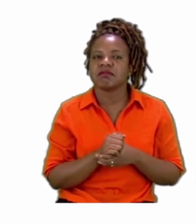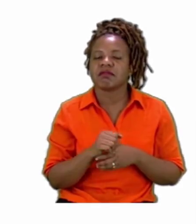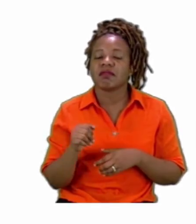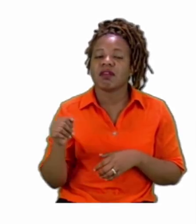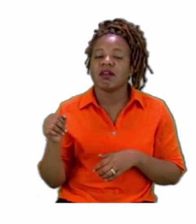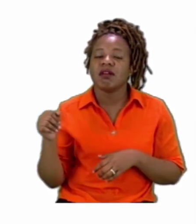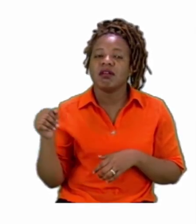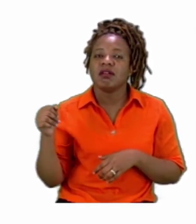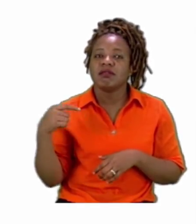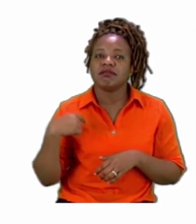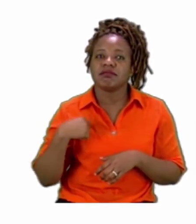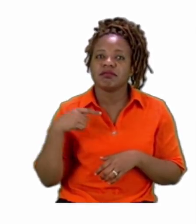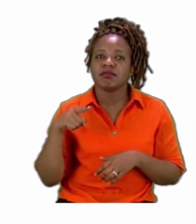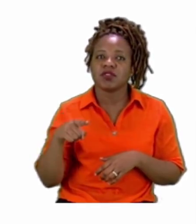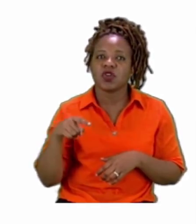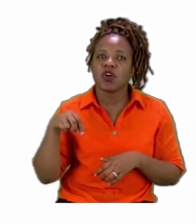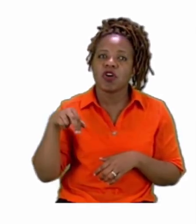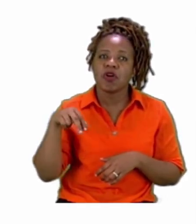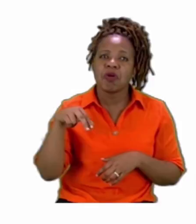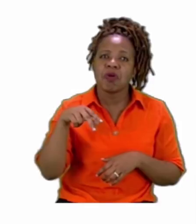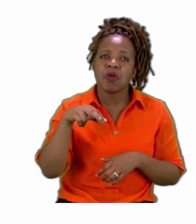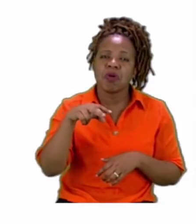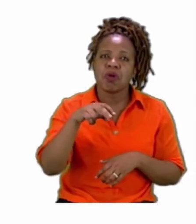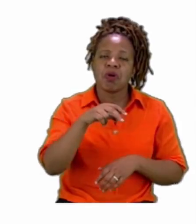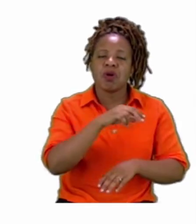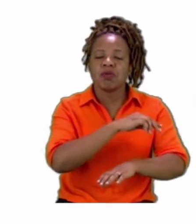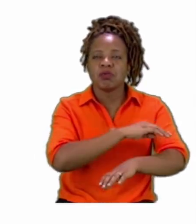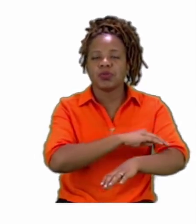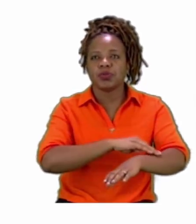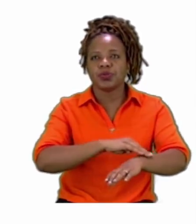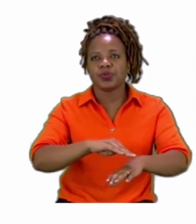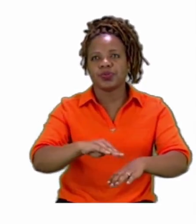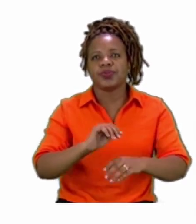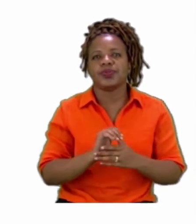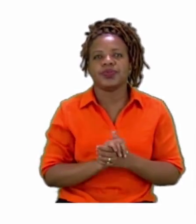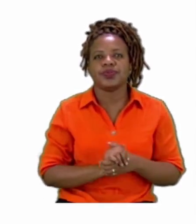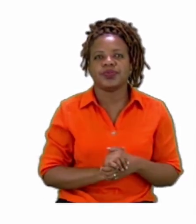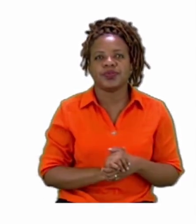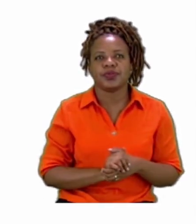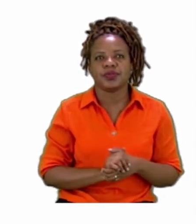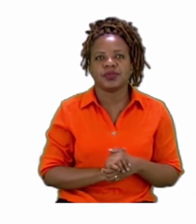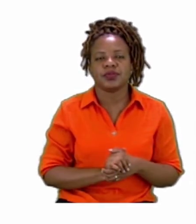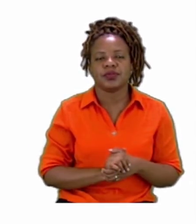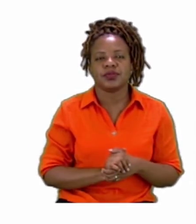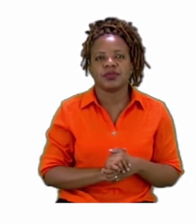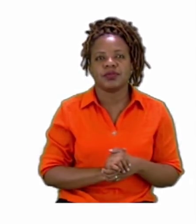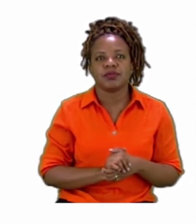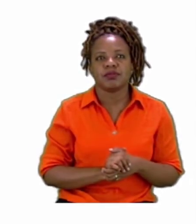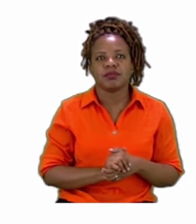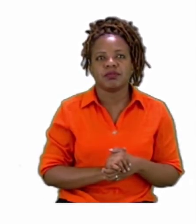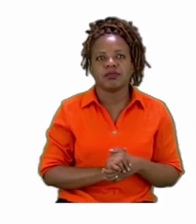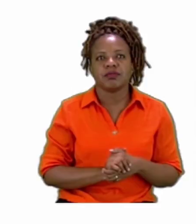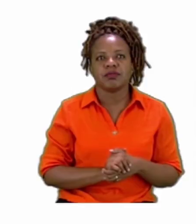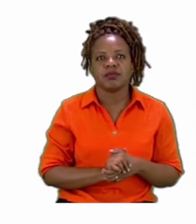street. Because remember, he is going to town. So he needs a way to go to town. And one way he can